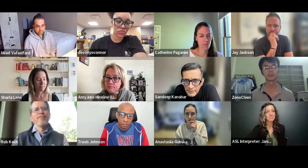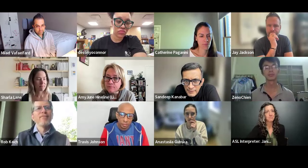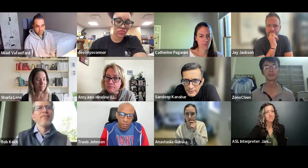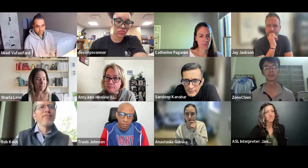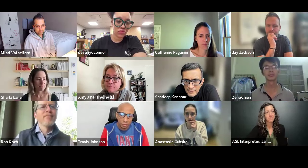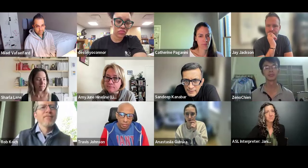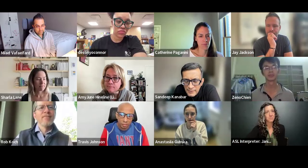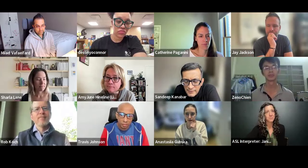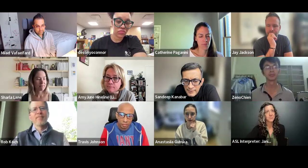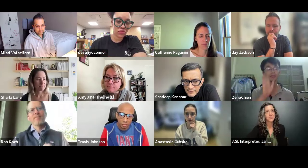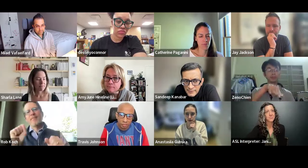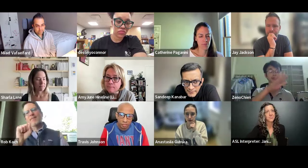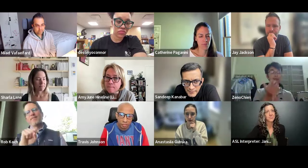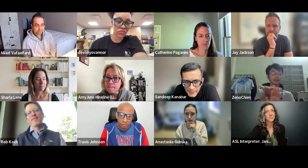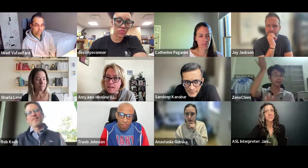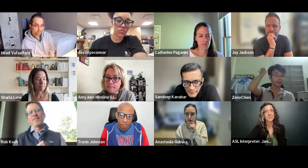practices.